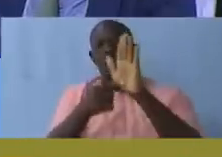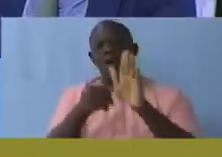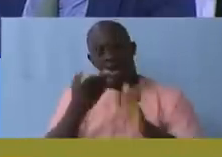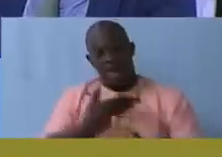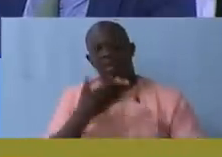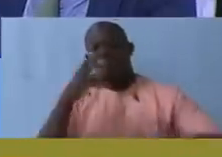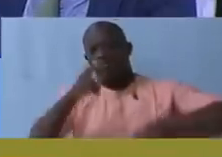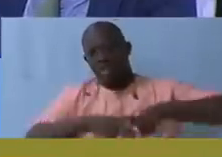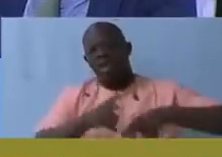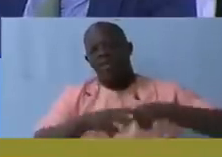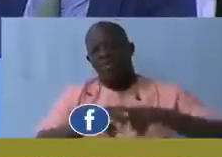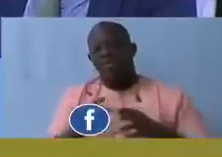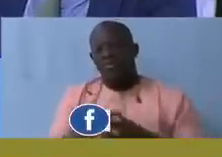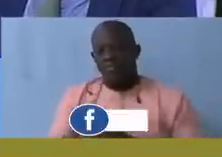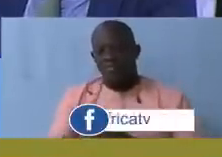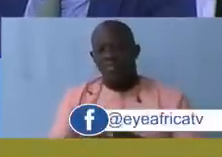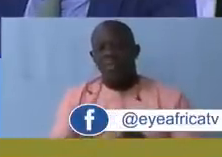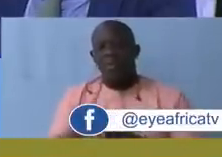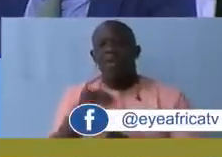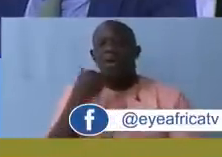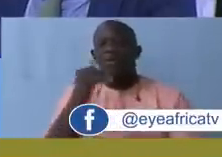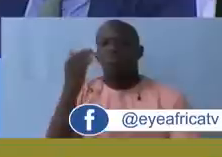Was there ever a time